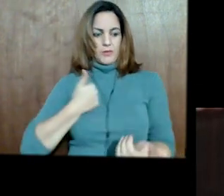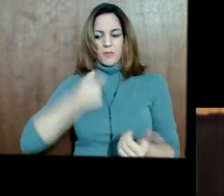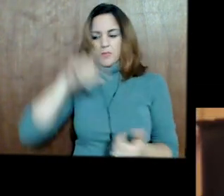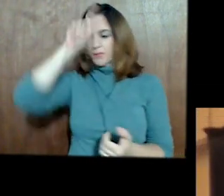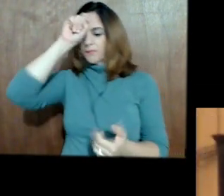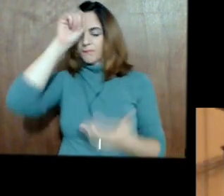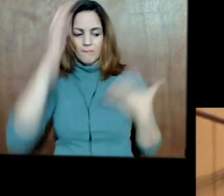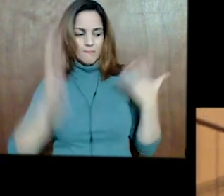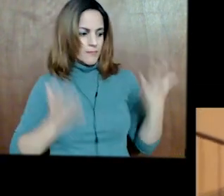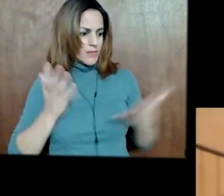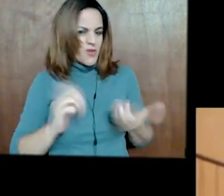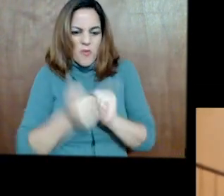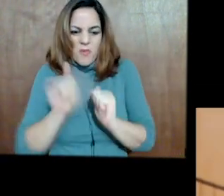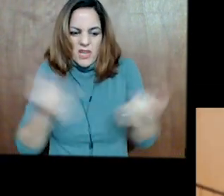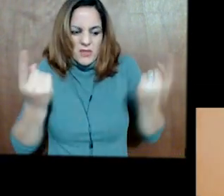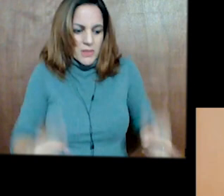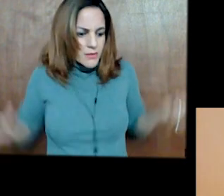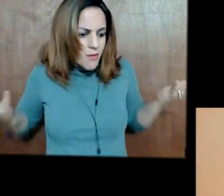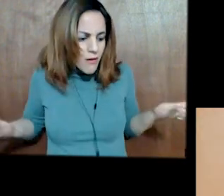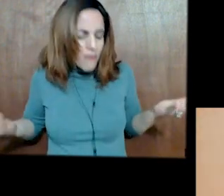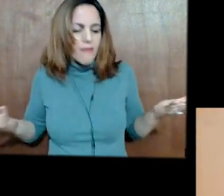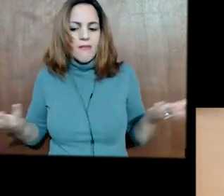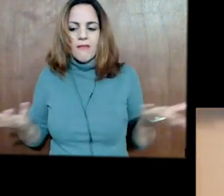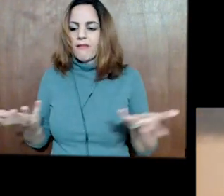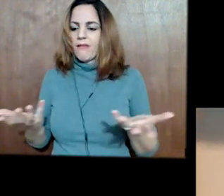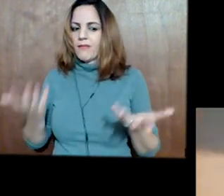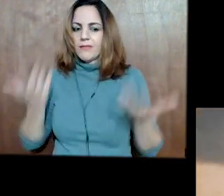How did this happen, you know?